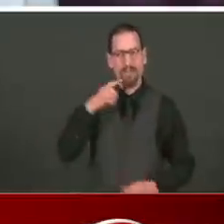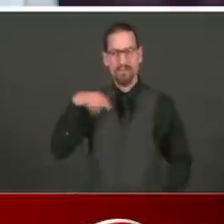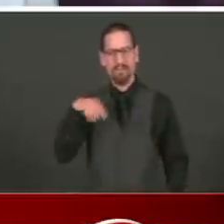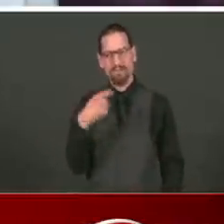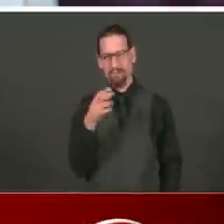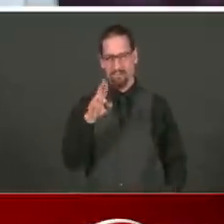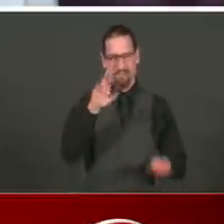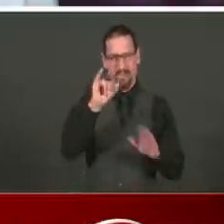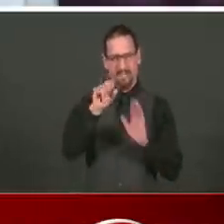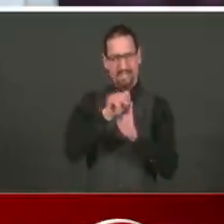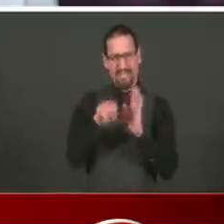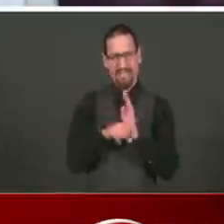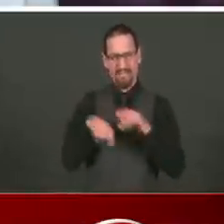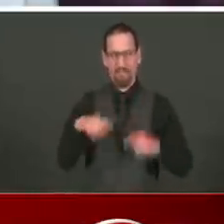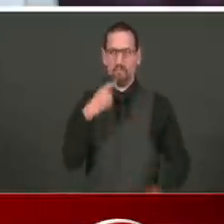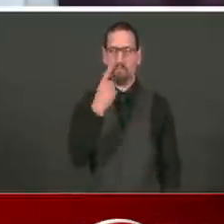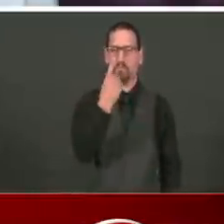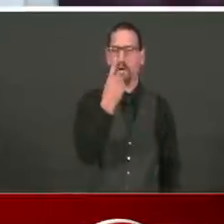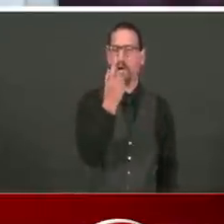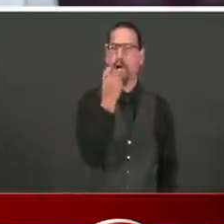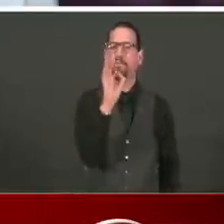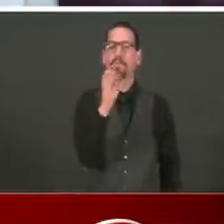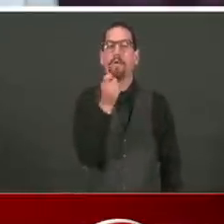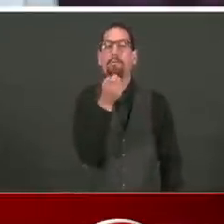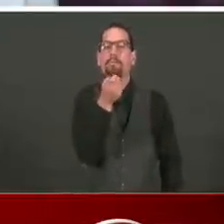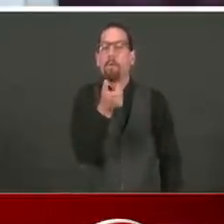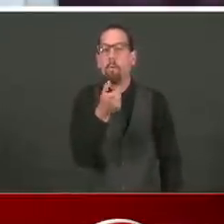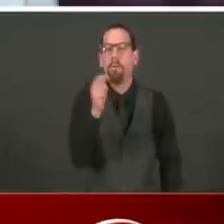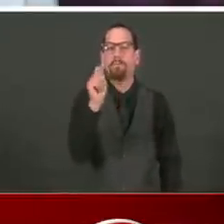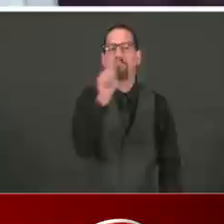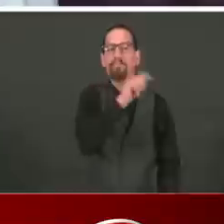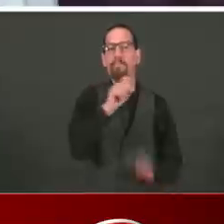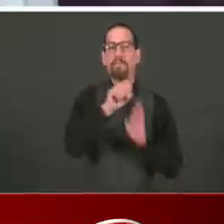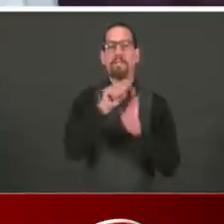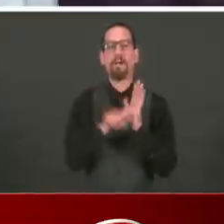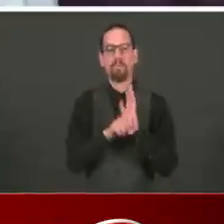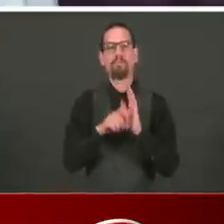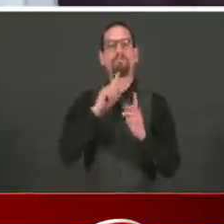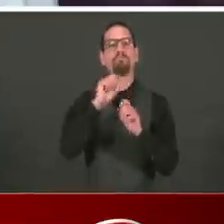declines. We're standing out in that regard, that we're seeing declines,